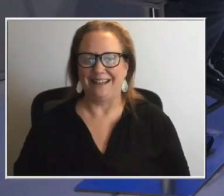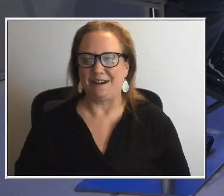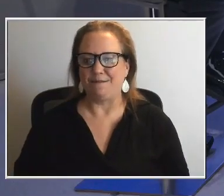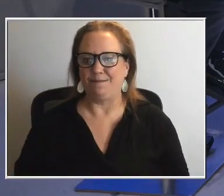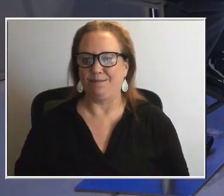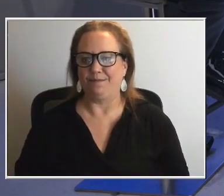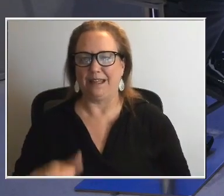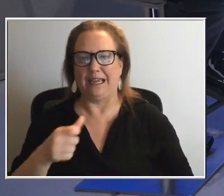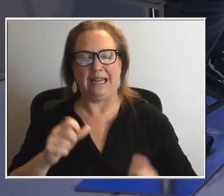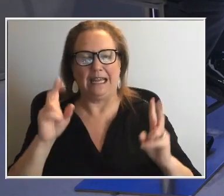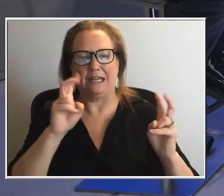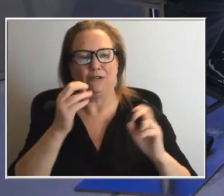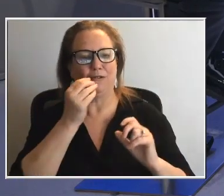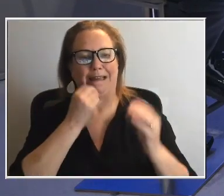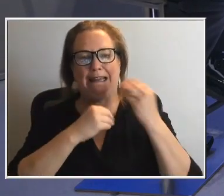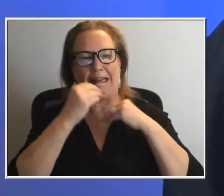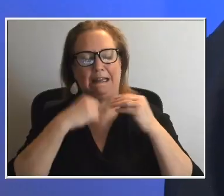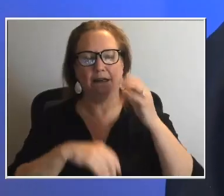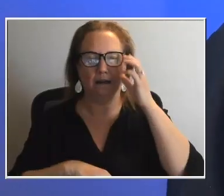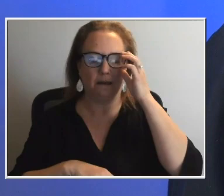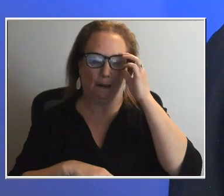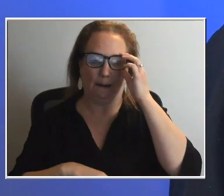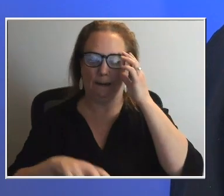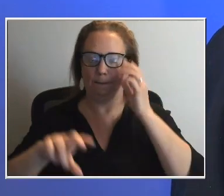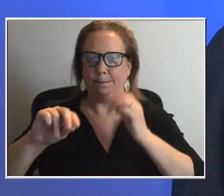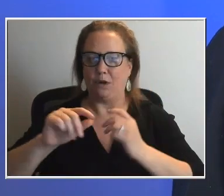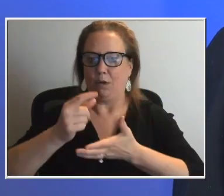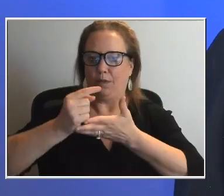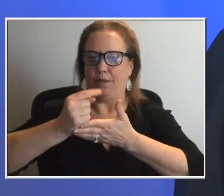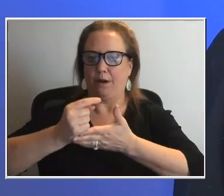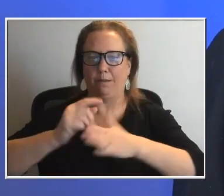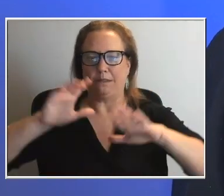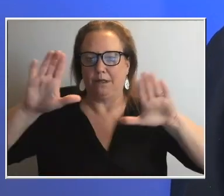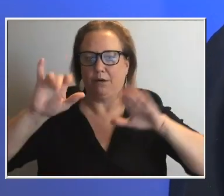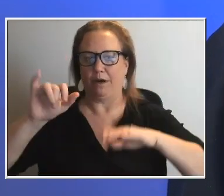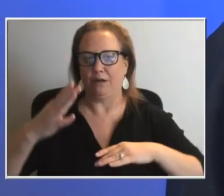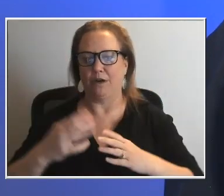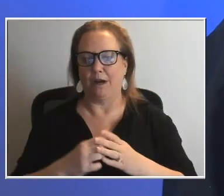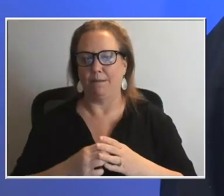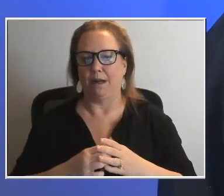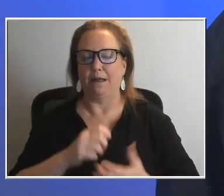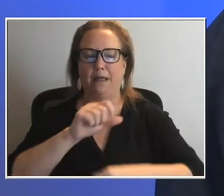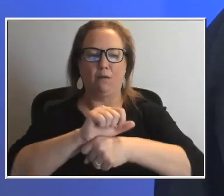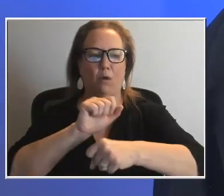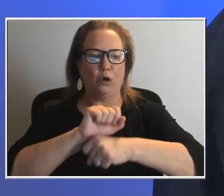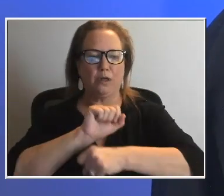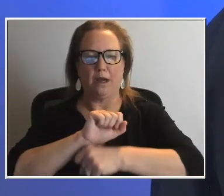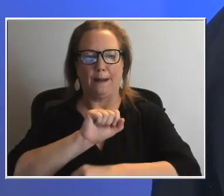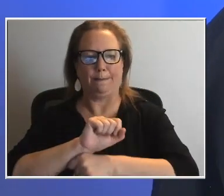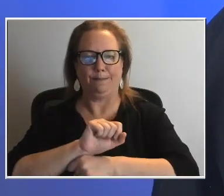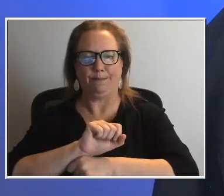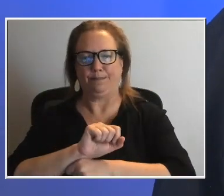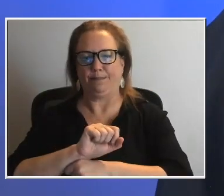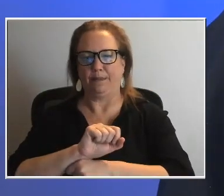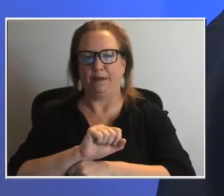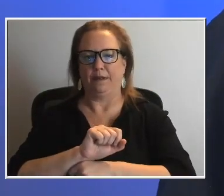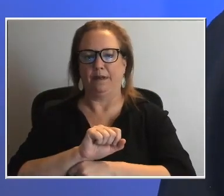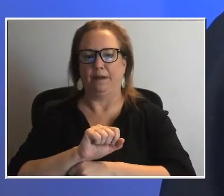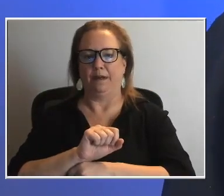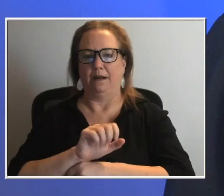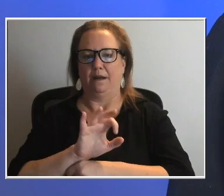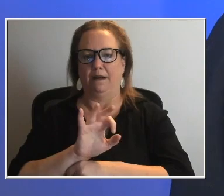issues eating anything? No. The therapist did a great job because they worked on fine foods for